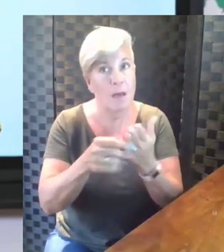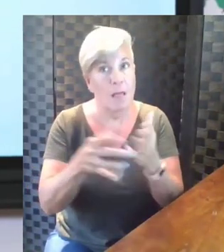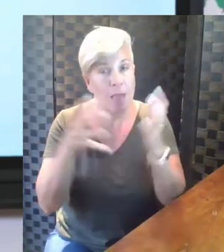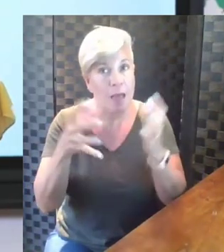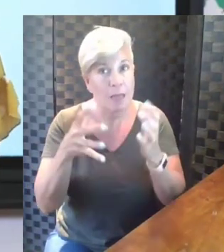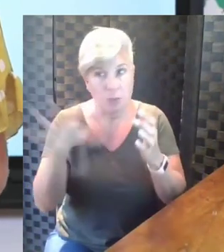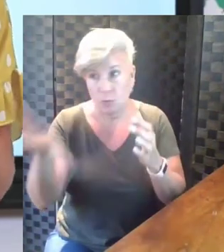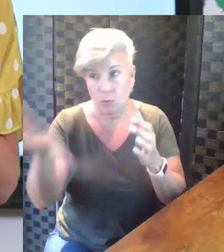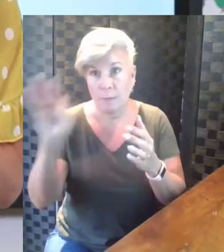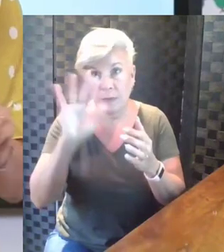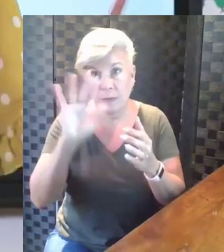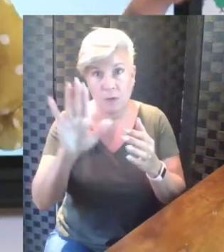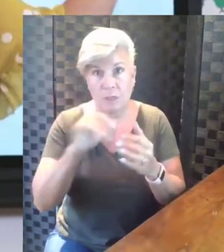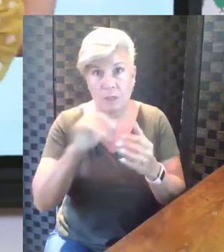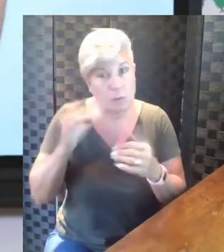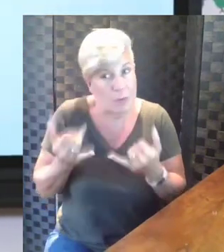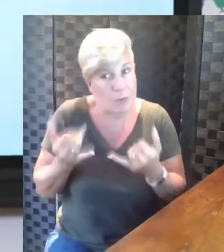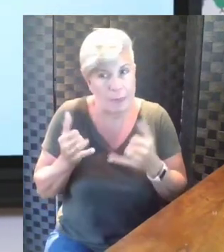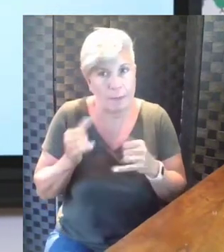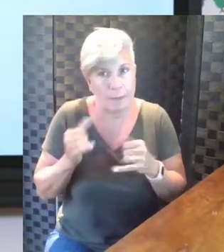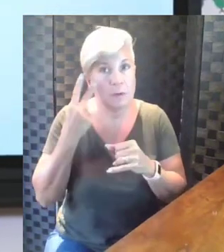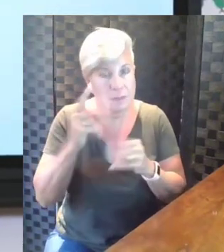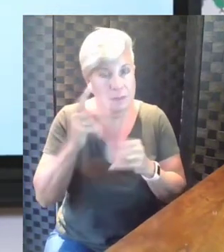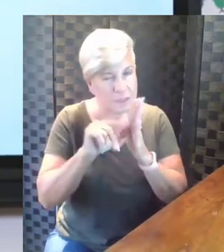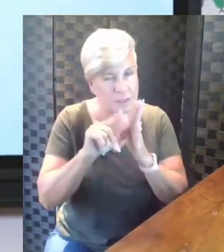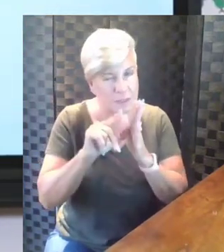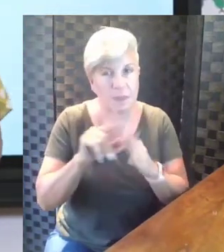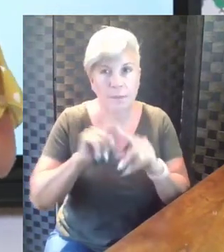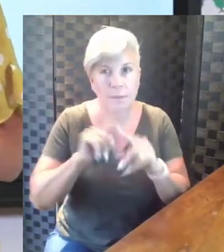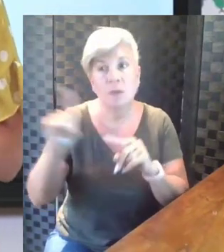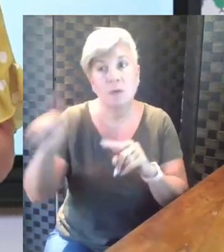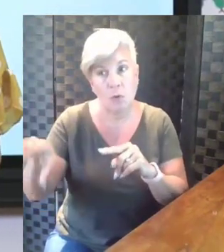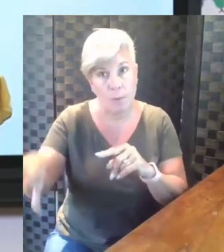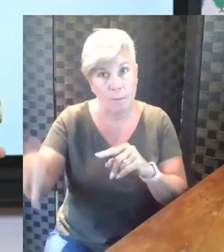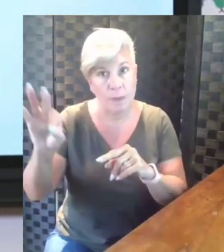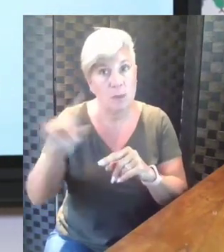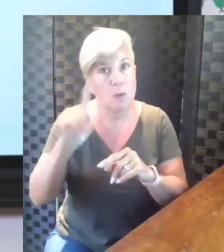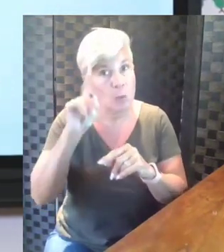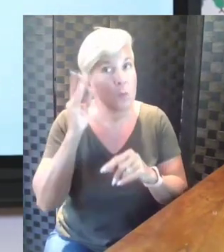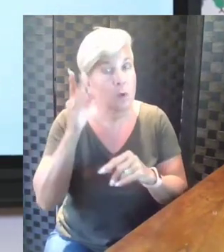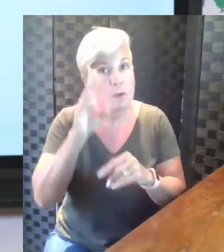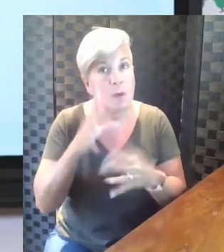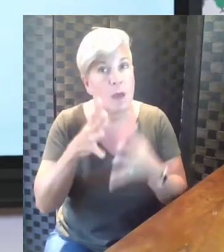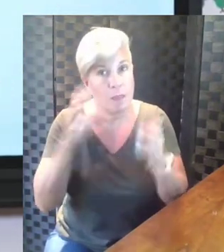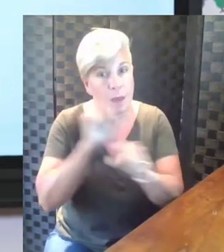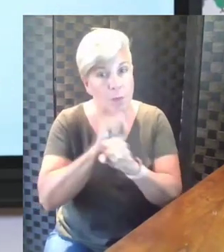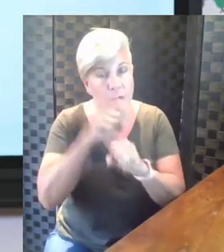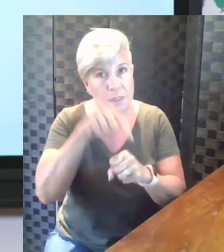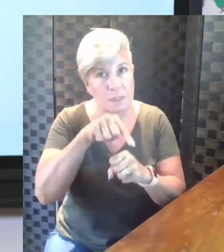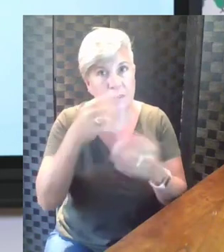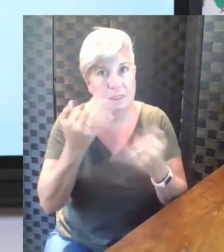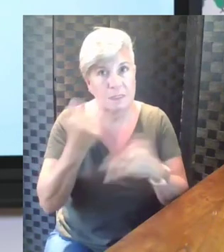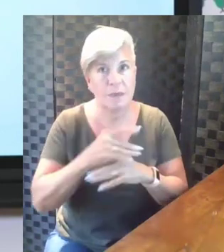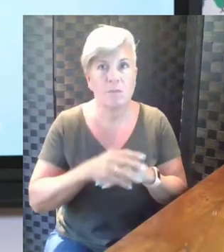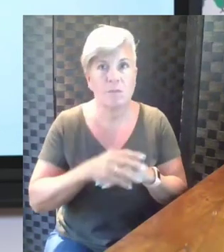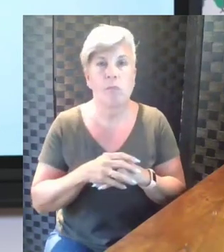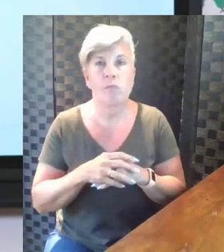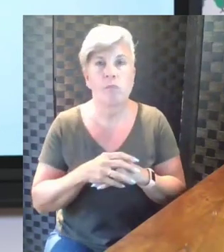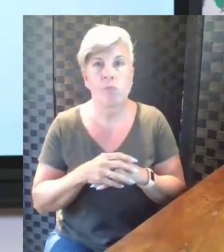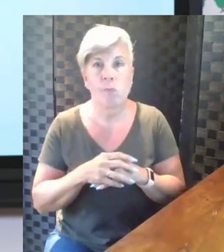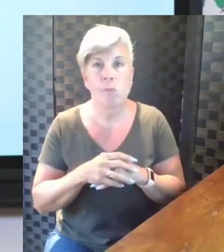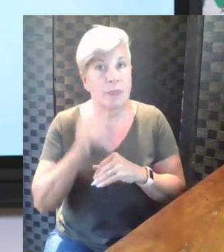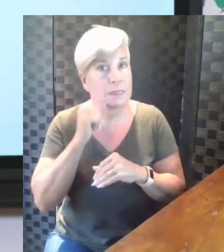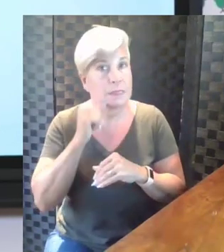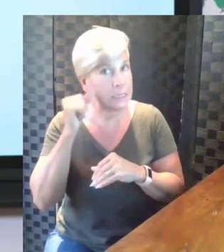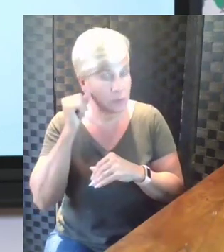you grab it. You won't need it just yet. Wait till you see the icon on the screen, but we will be doing a lot in that packet today, all right?